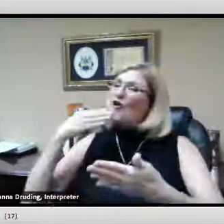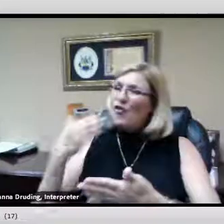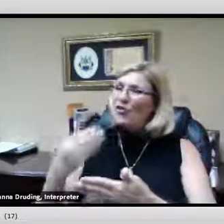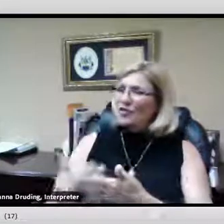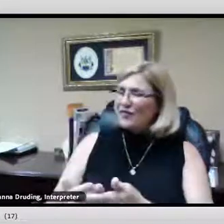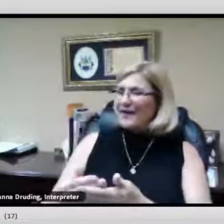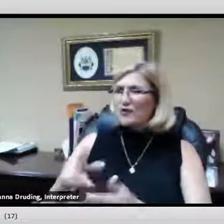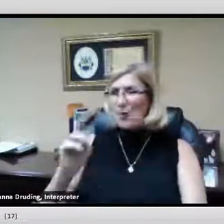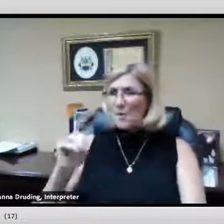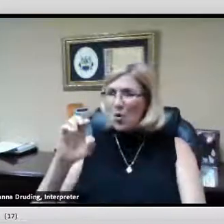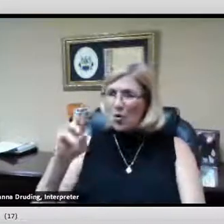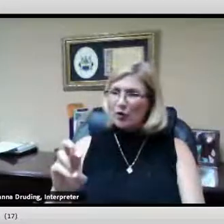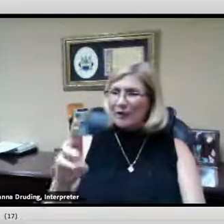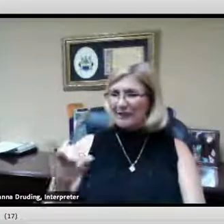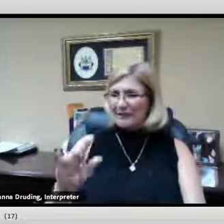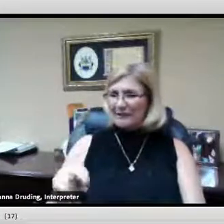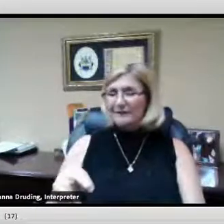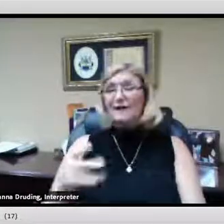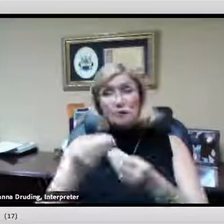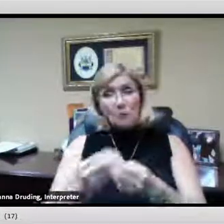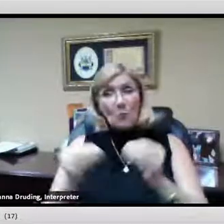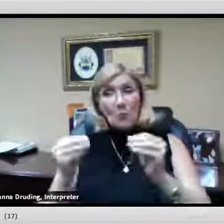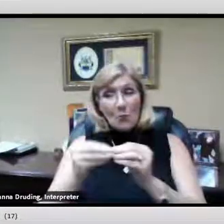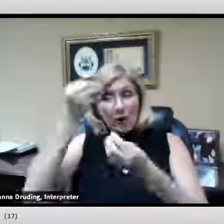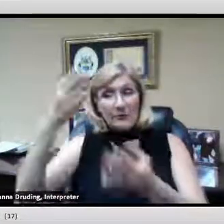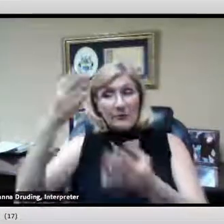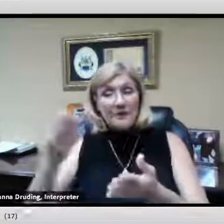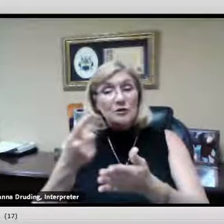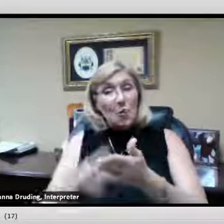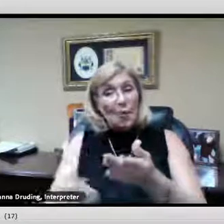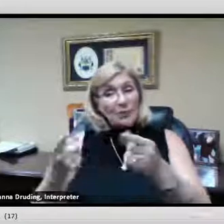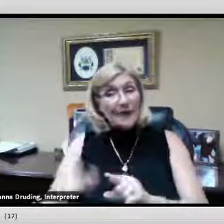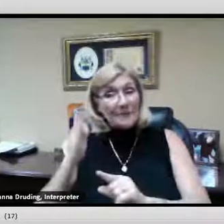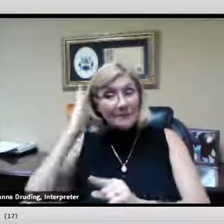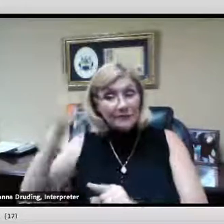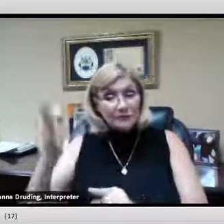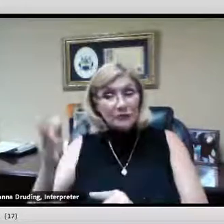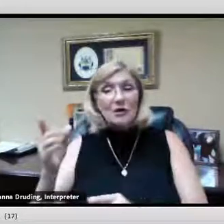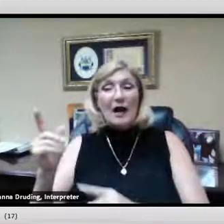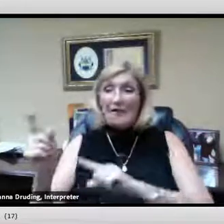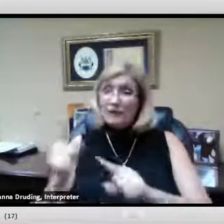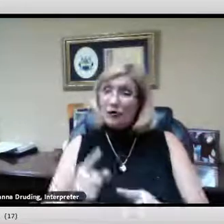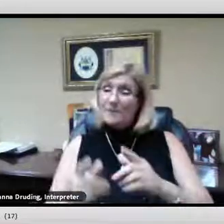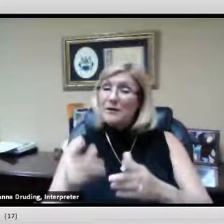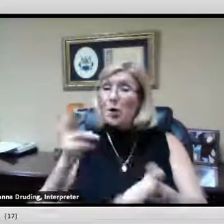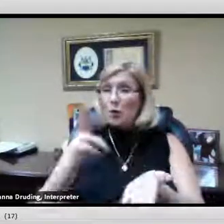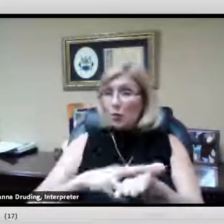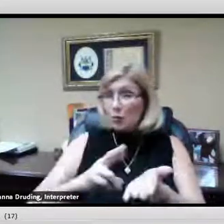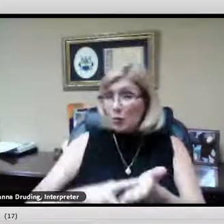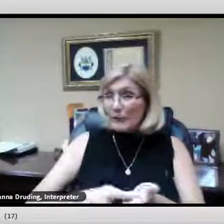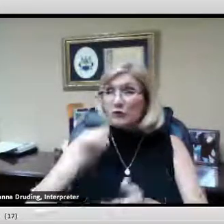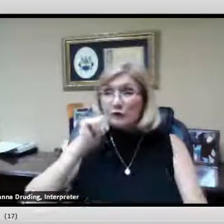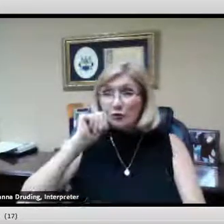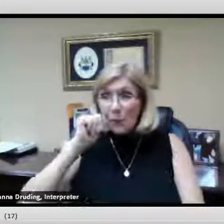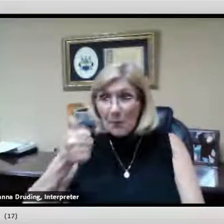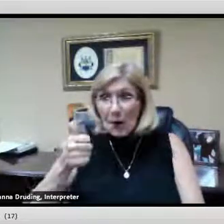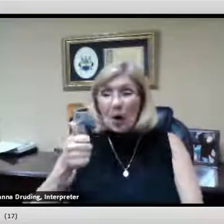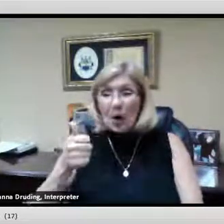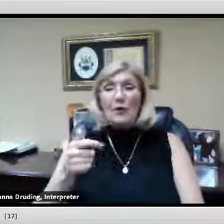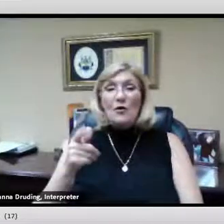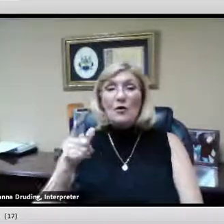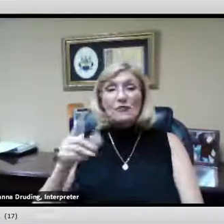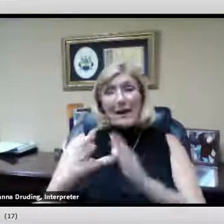Some information and a sneak peek of what is coming up. Attendees, it's not too late to register for tomorrow, Thursday, July 20th's Copyright